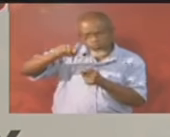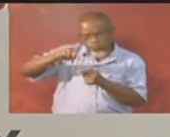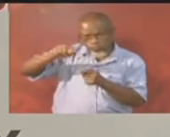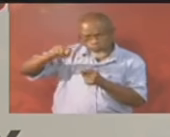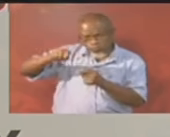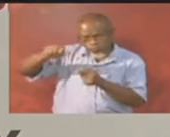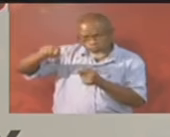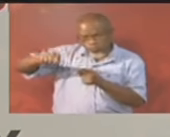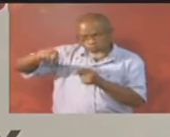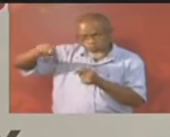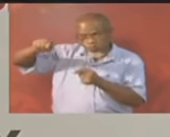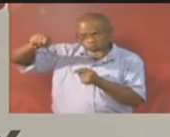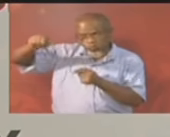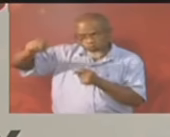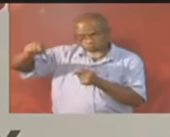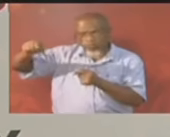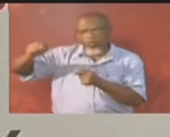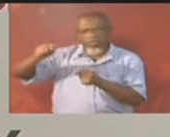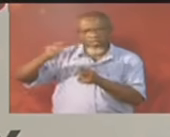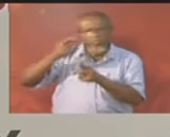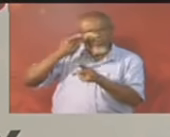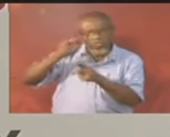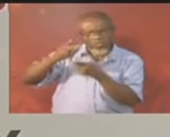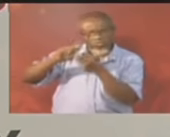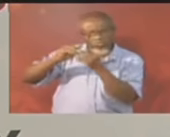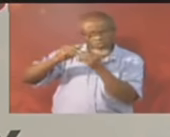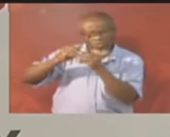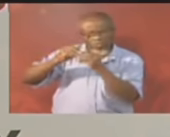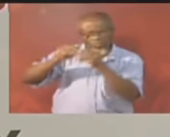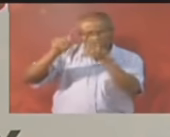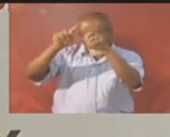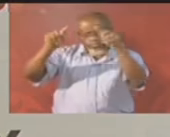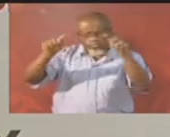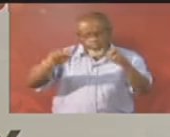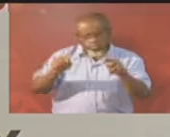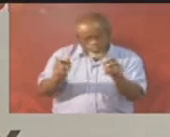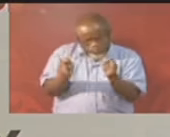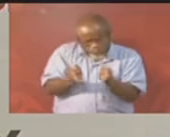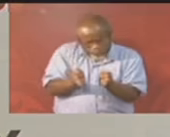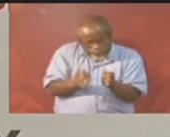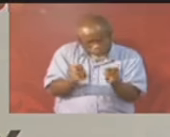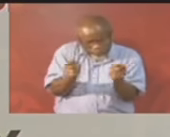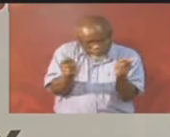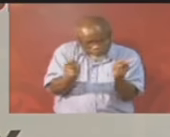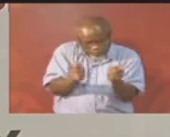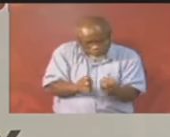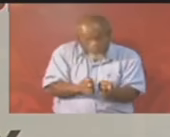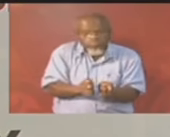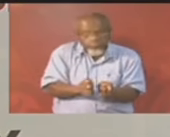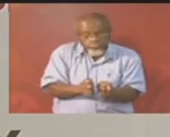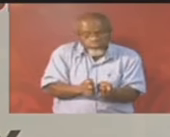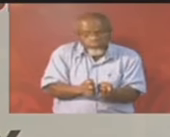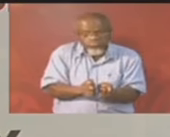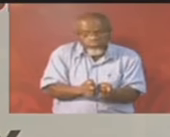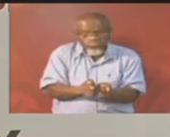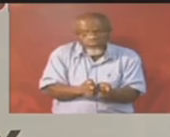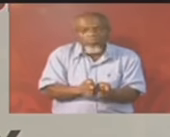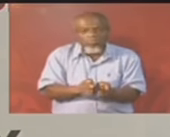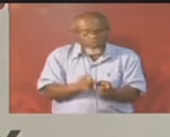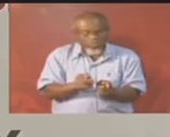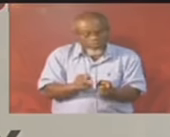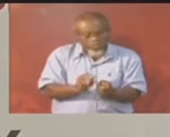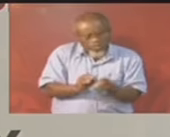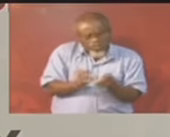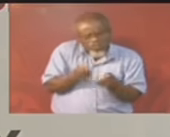start of the epidemic. And we're seeing that there is that narrowing, that constriction down at the bottom of the pyramid, representing a relative level